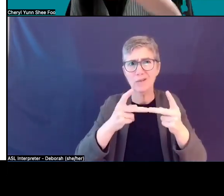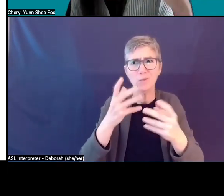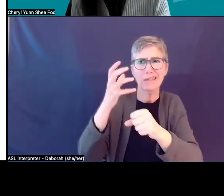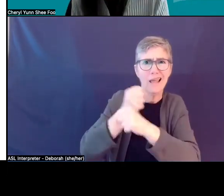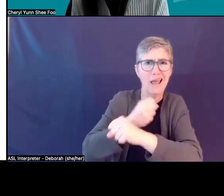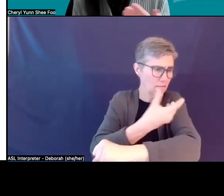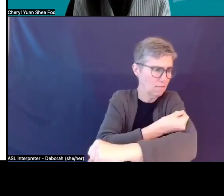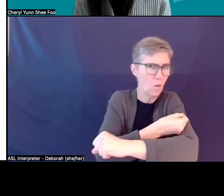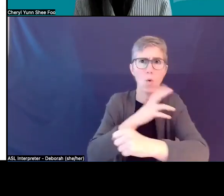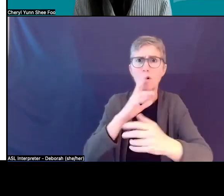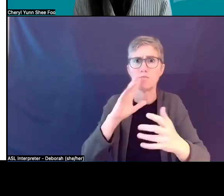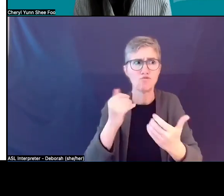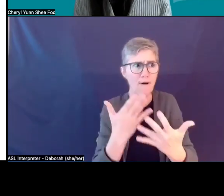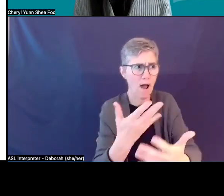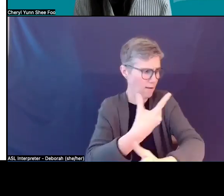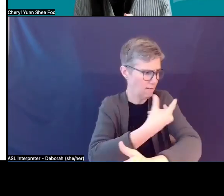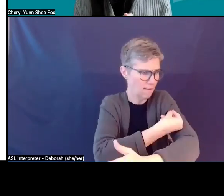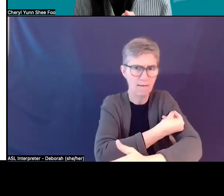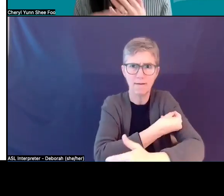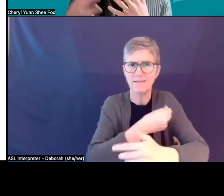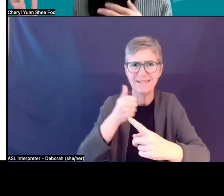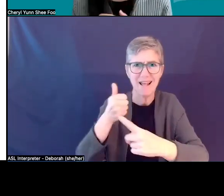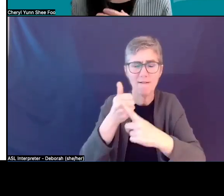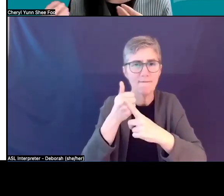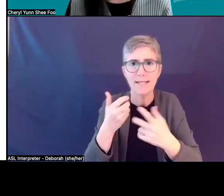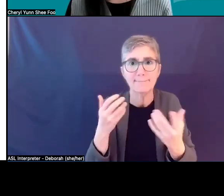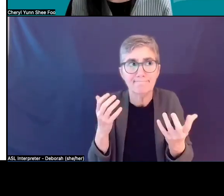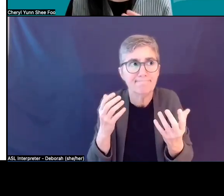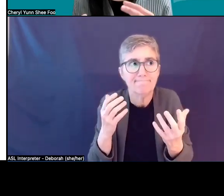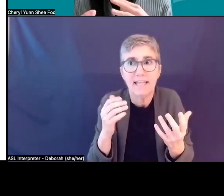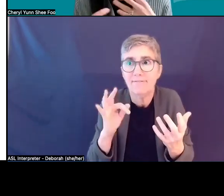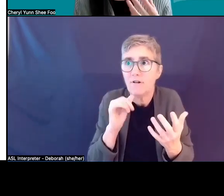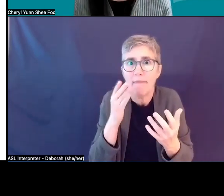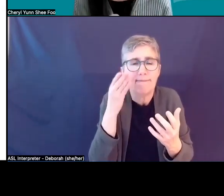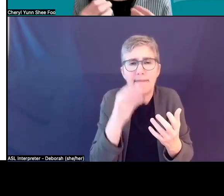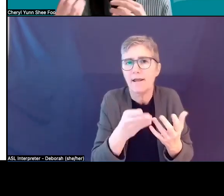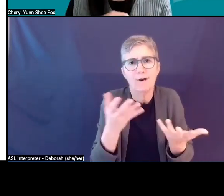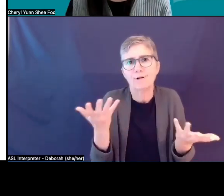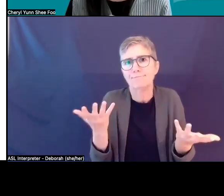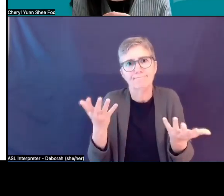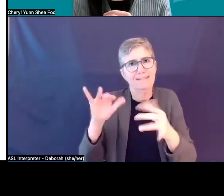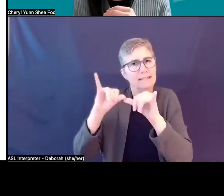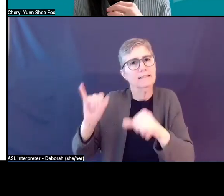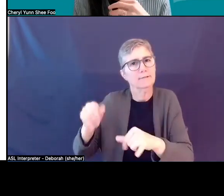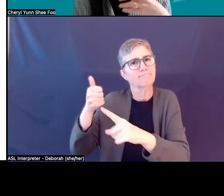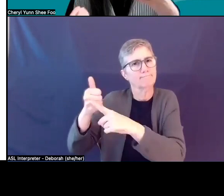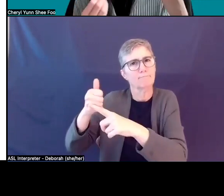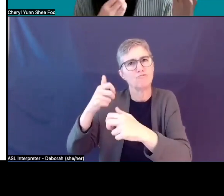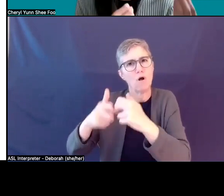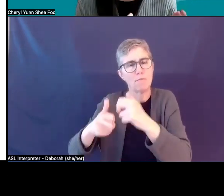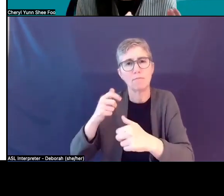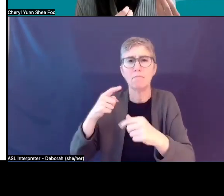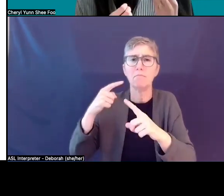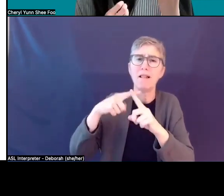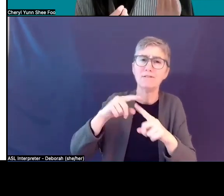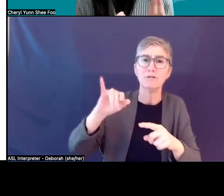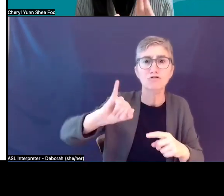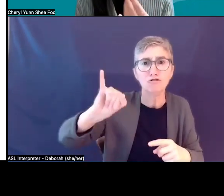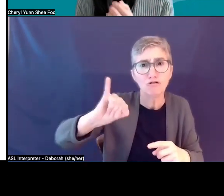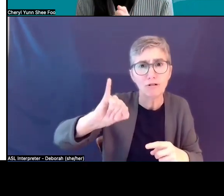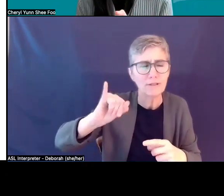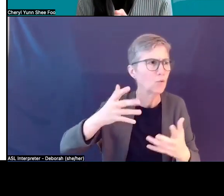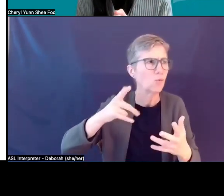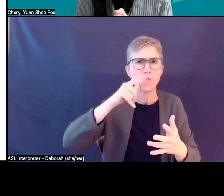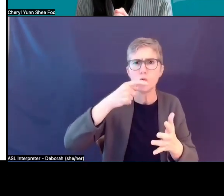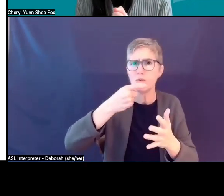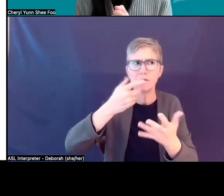provide it continually. And there are also issues with cost and insurance coverage and who can bill for